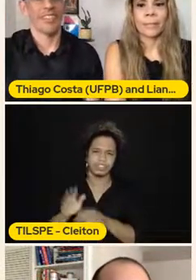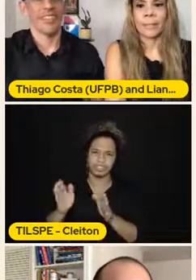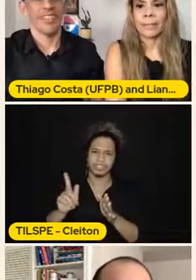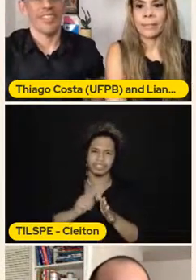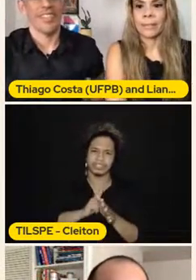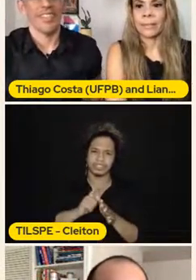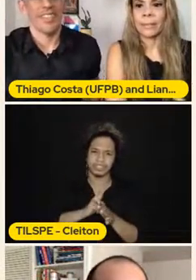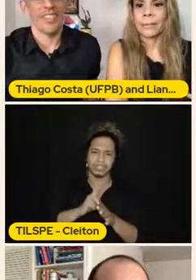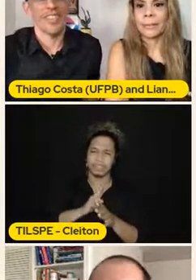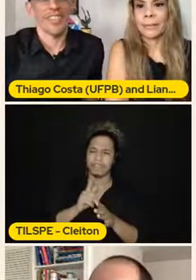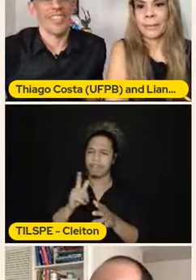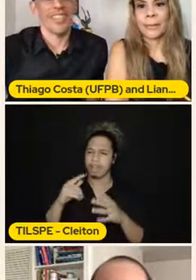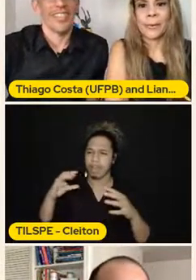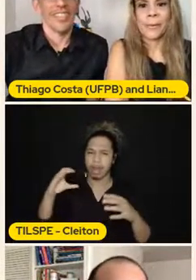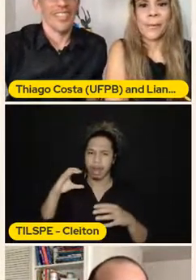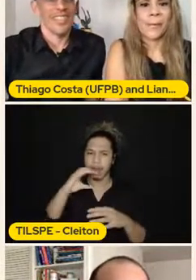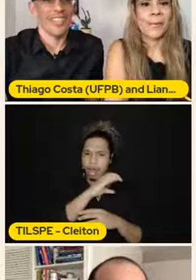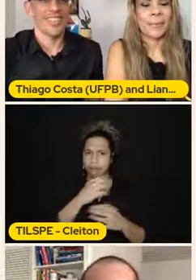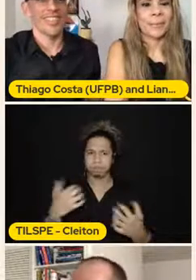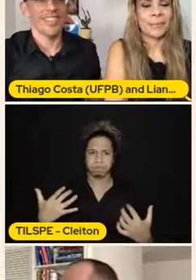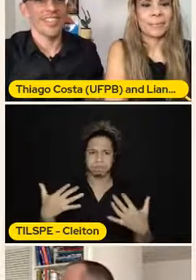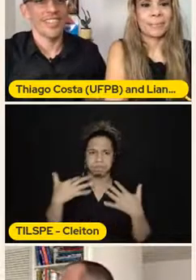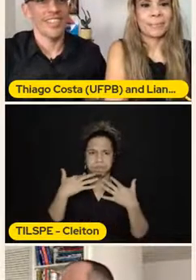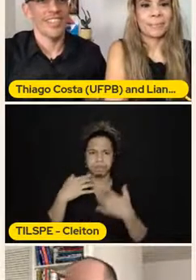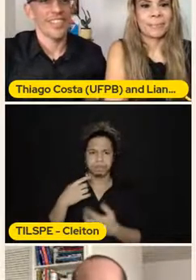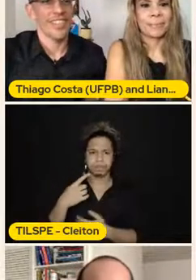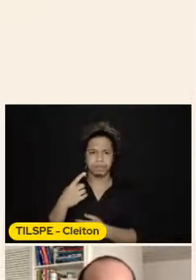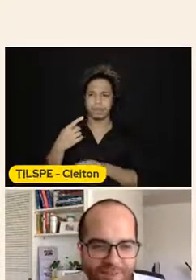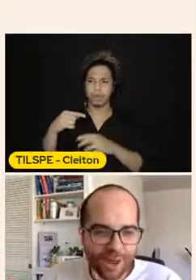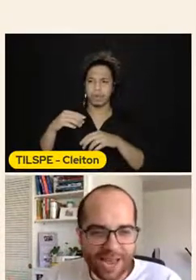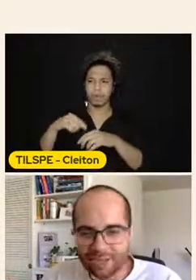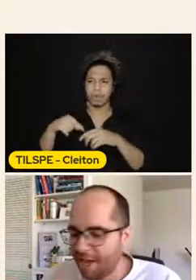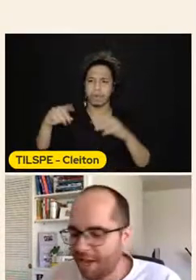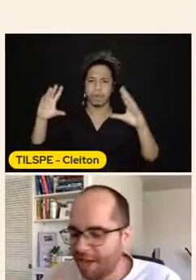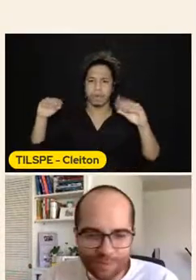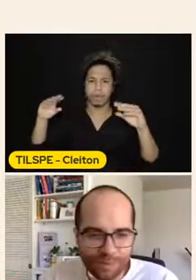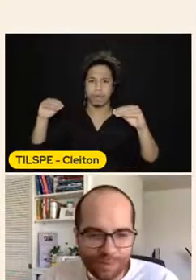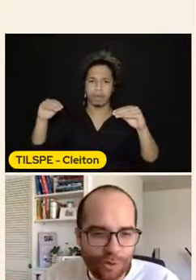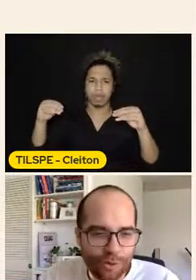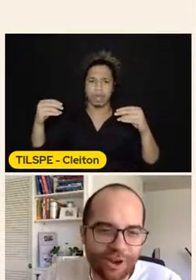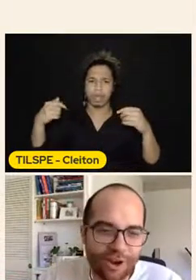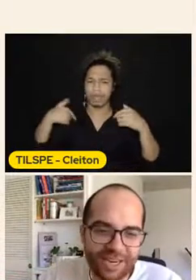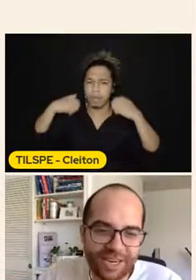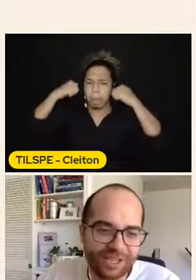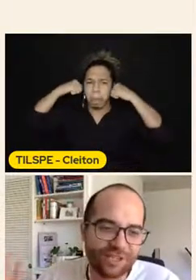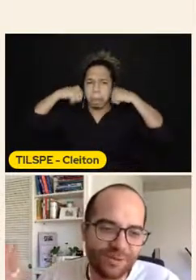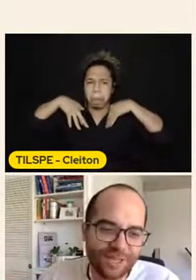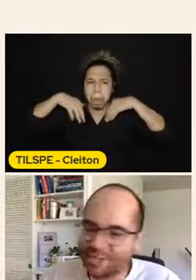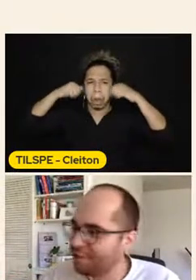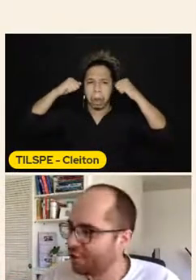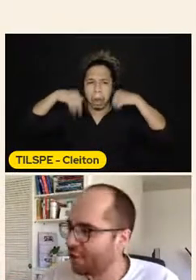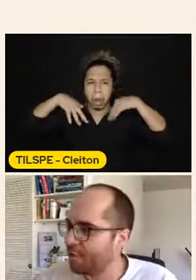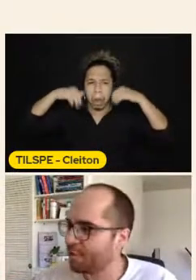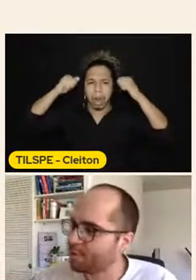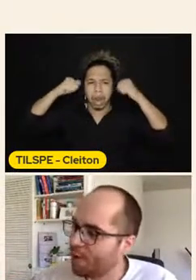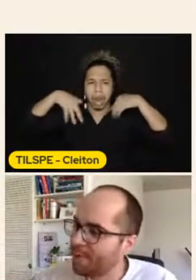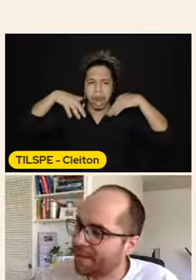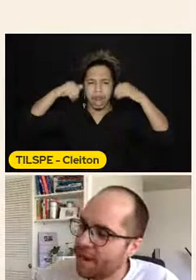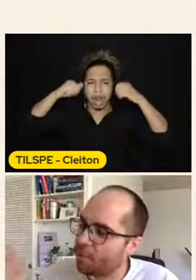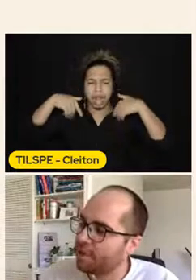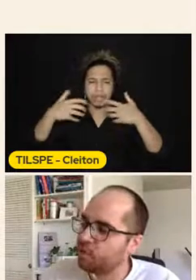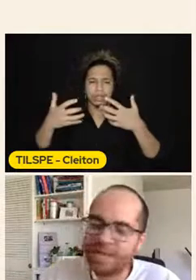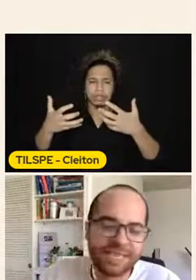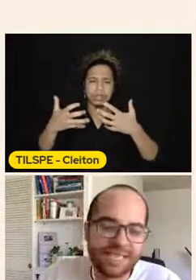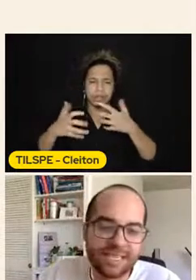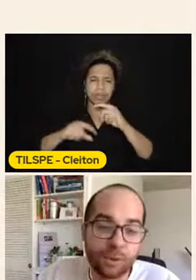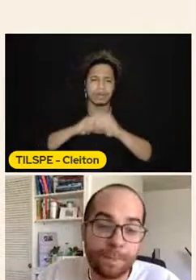Vancouver this year, and it was 10 p.m., soaking wet. It was boiling hot, and I just wanted to go for a swim. And